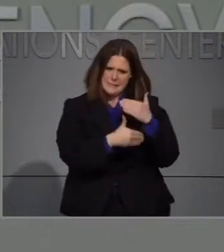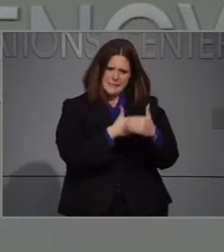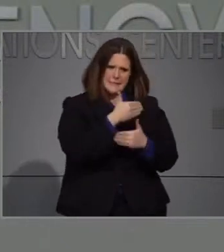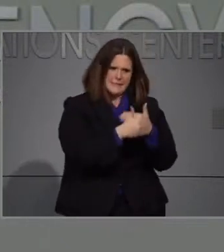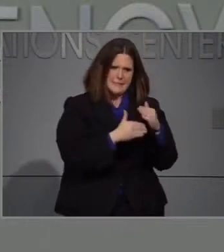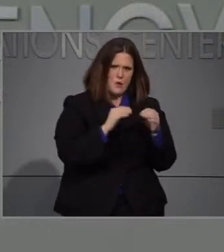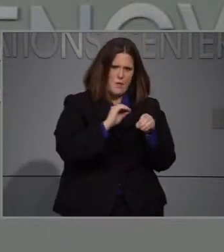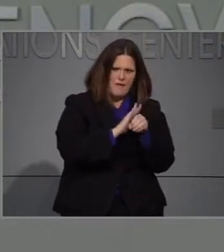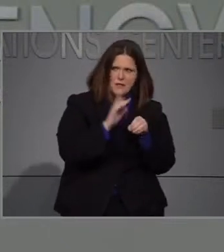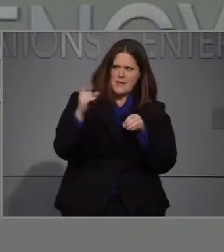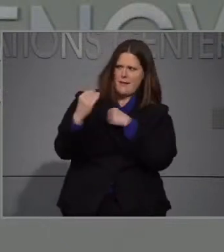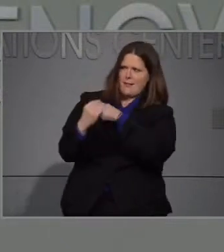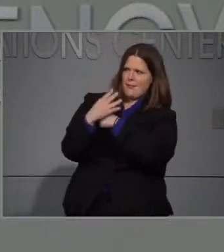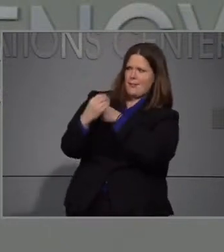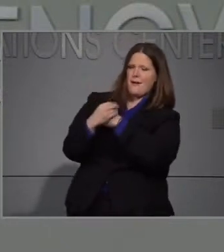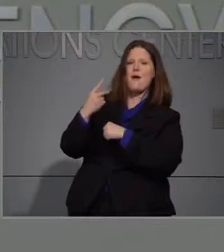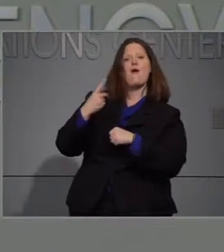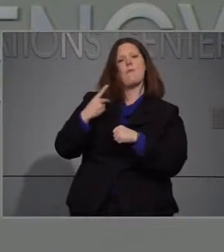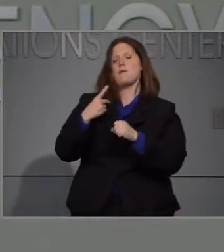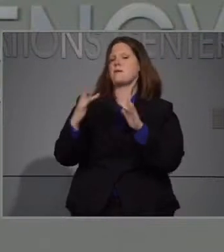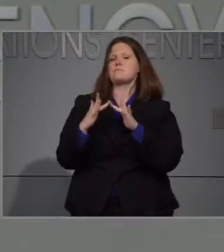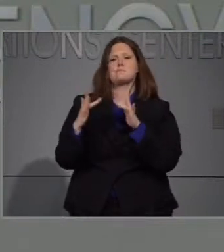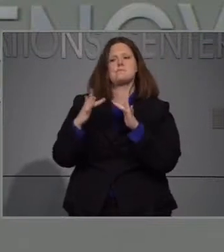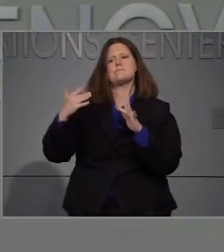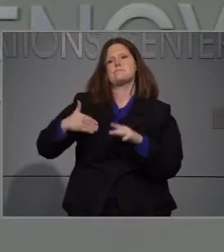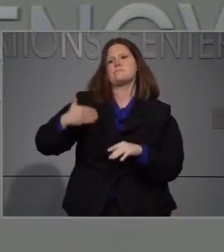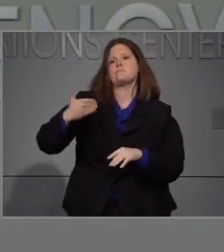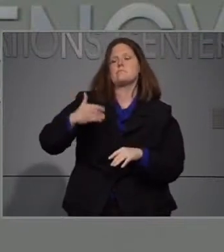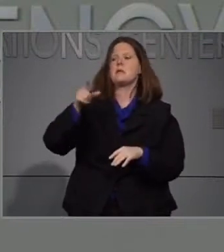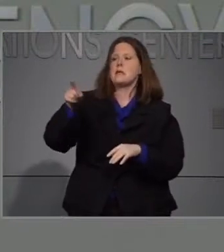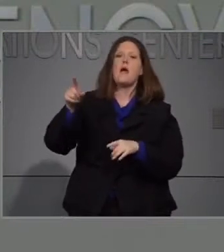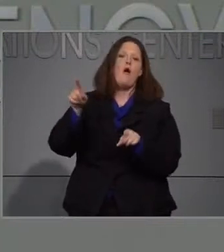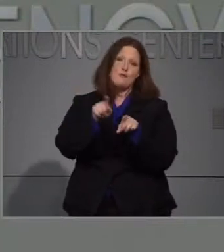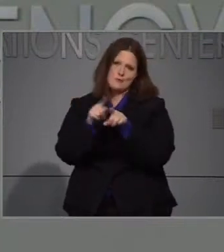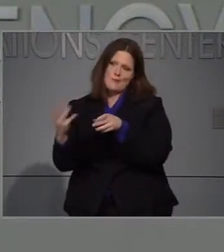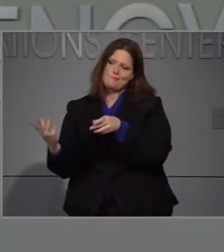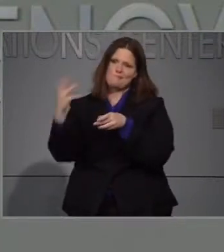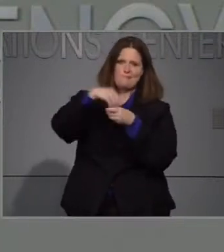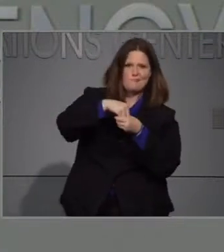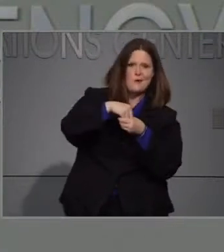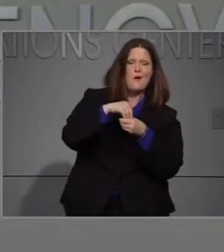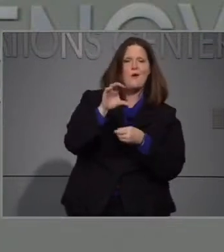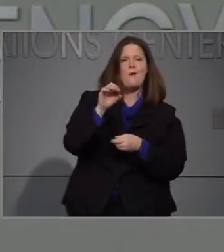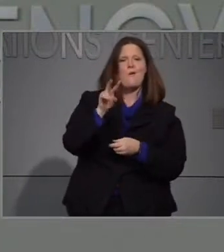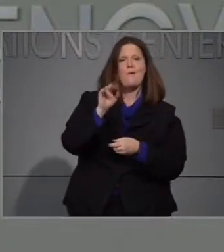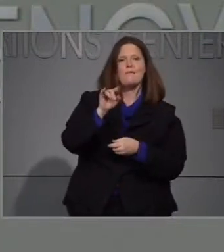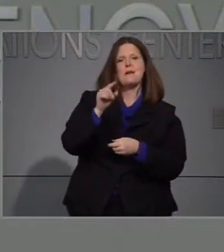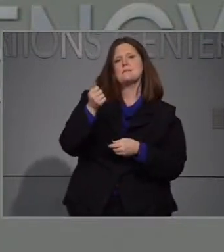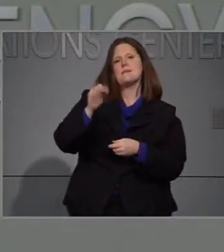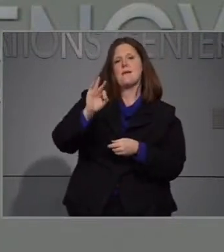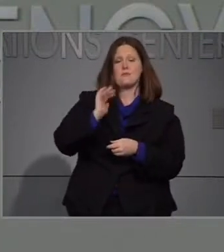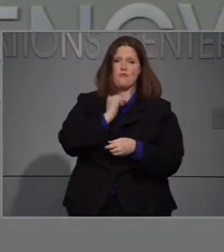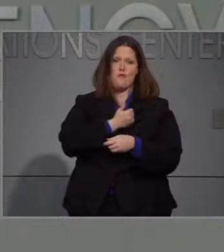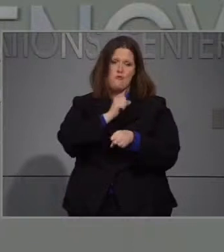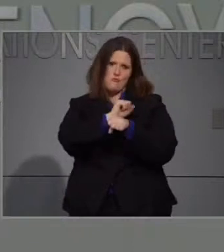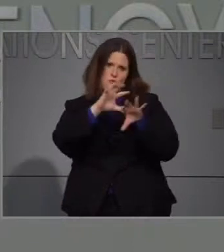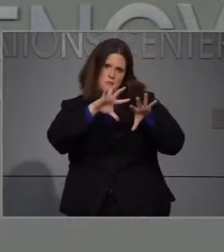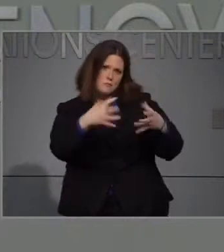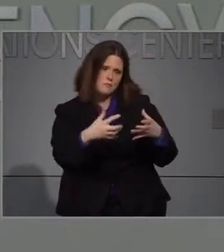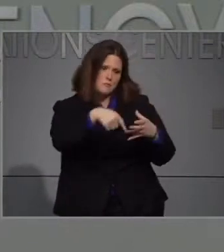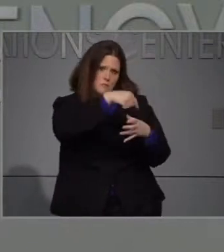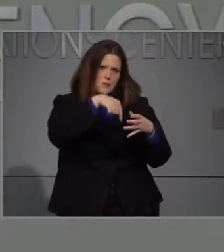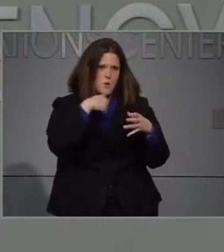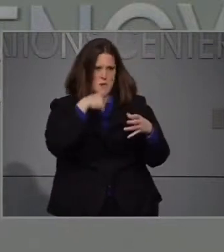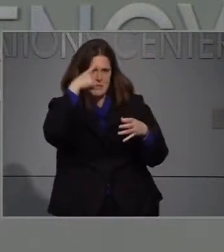touch base often. He's part of our COVID-19 task force for the state. And so I know he has a very large